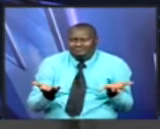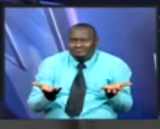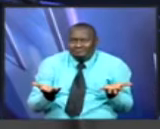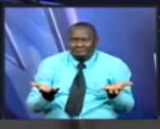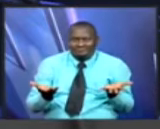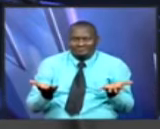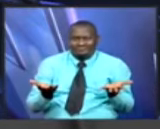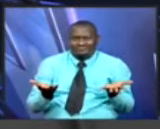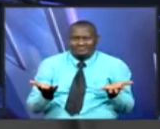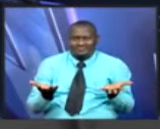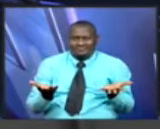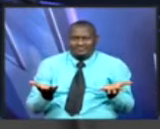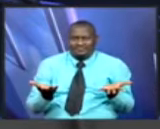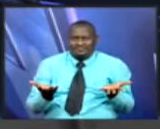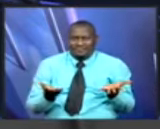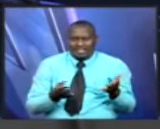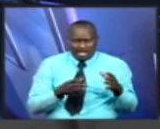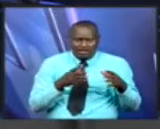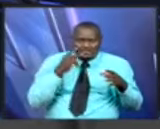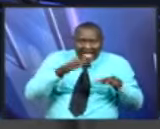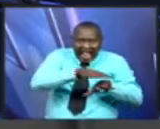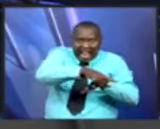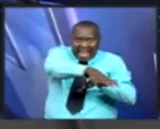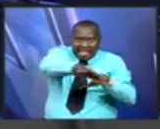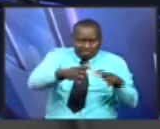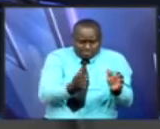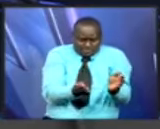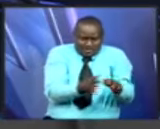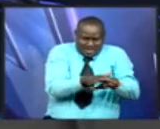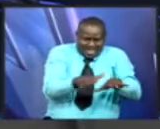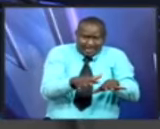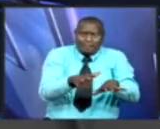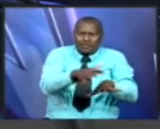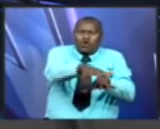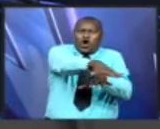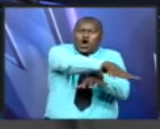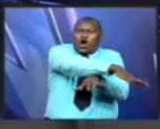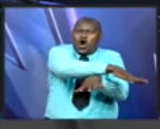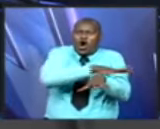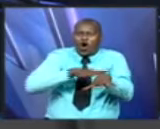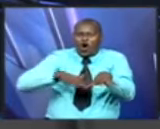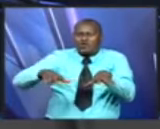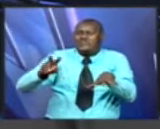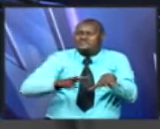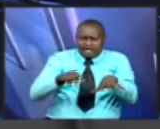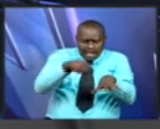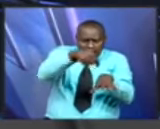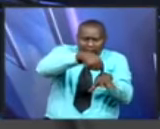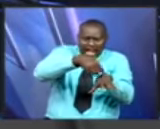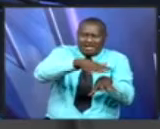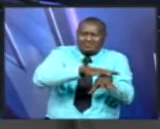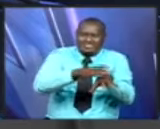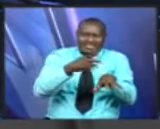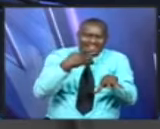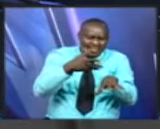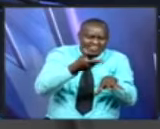means a small island of modernity in the midst